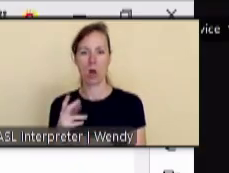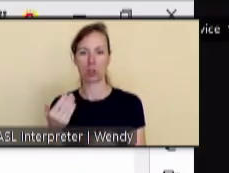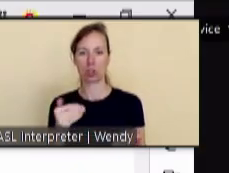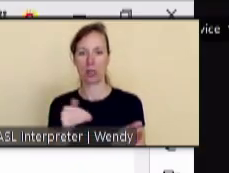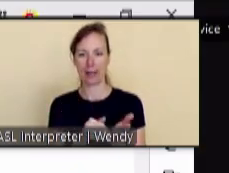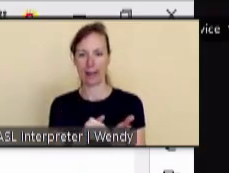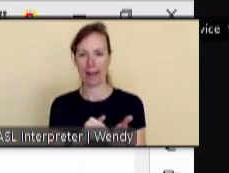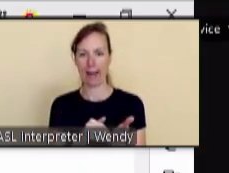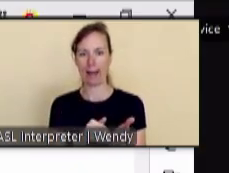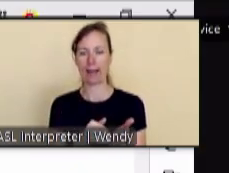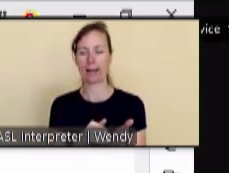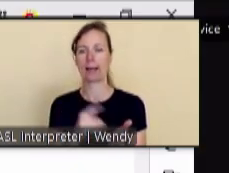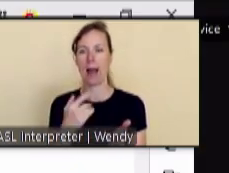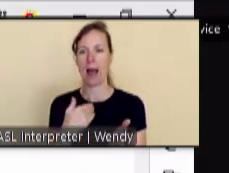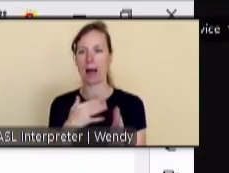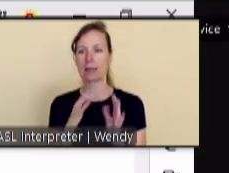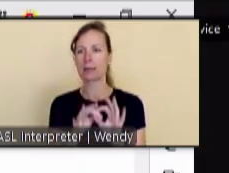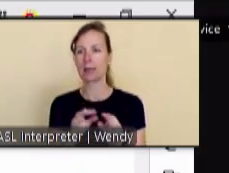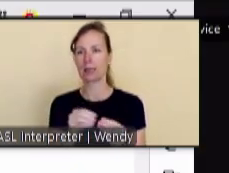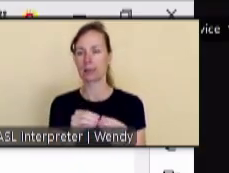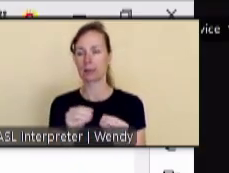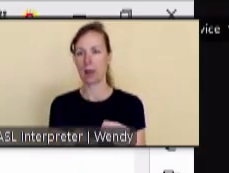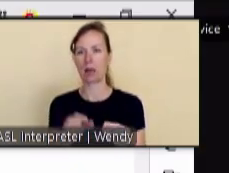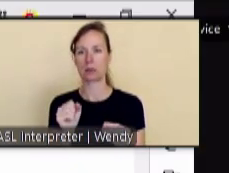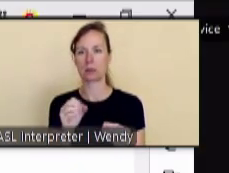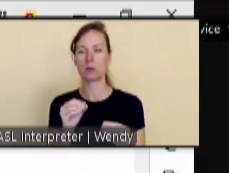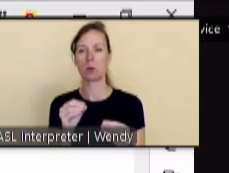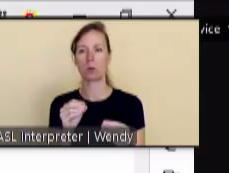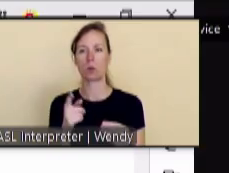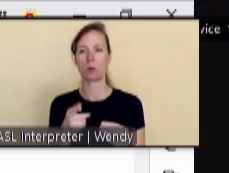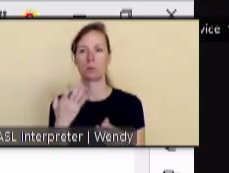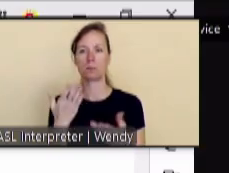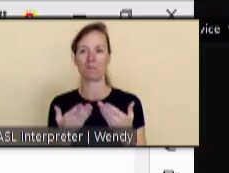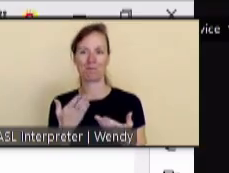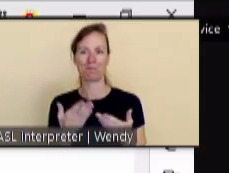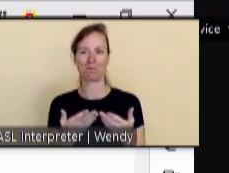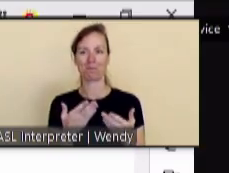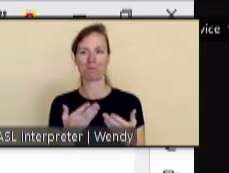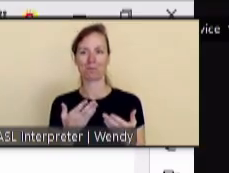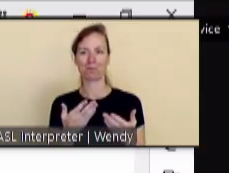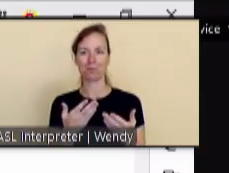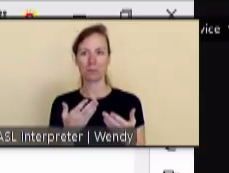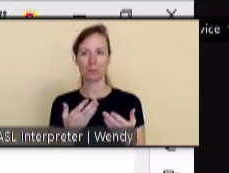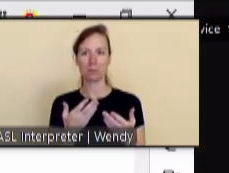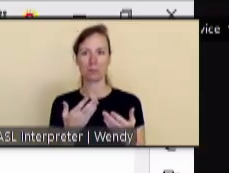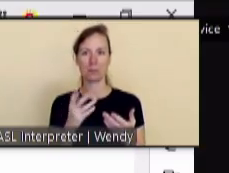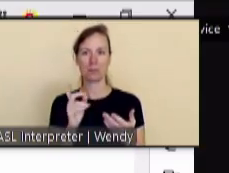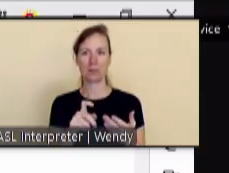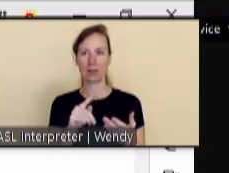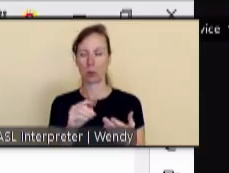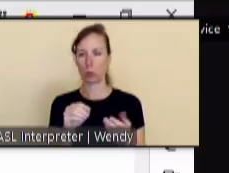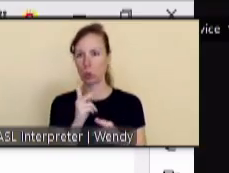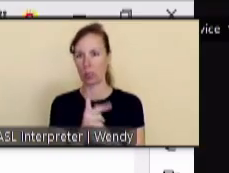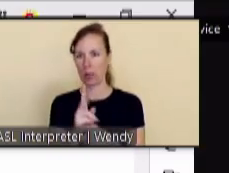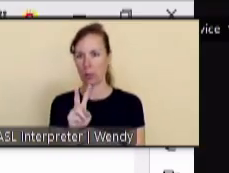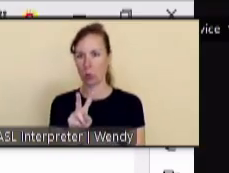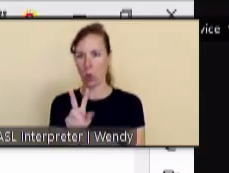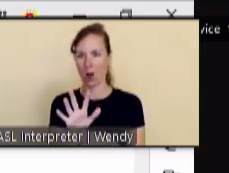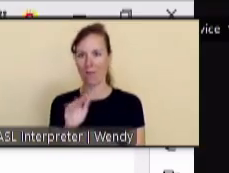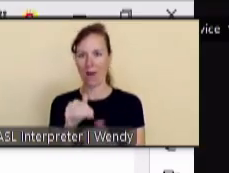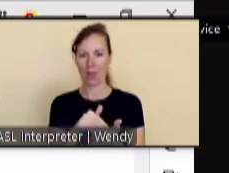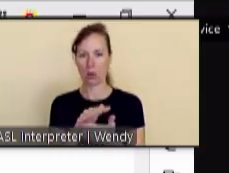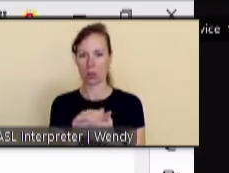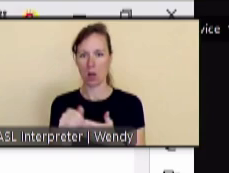mulching of those, and so I think that may. I think we need to keep the $25,000 there to